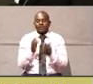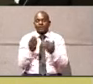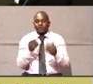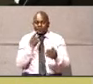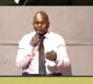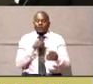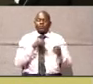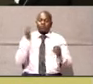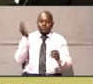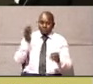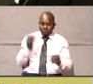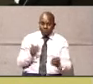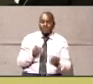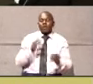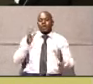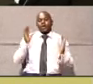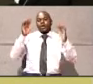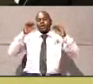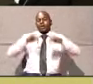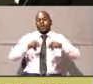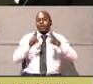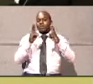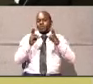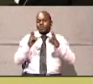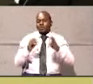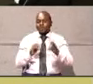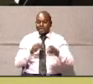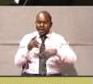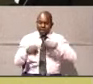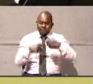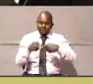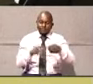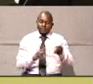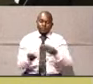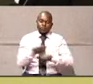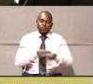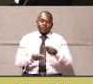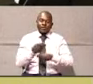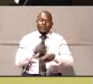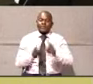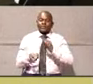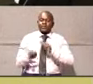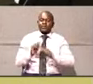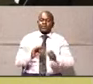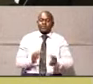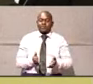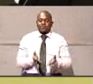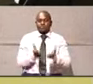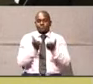to the conference plenary held under the theme Accelerating Economic Transformation and